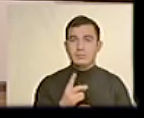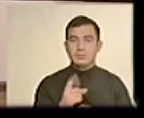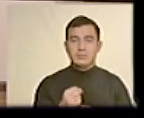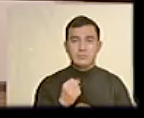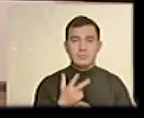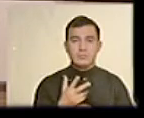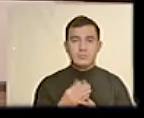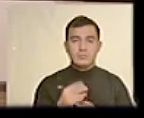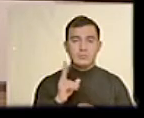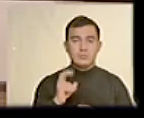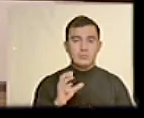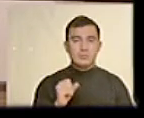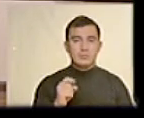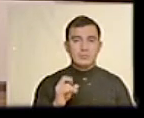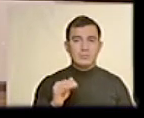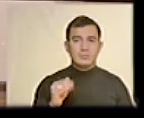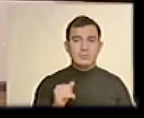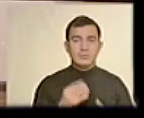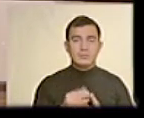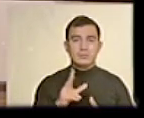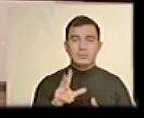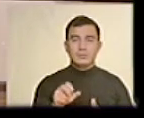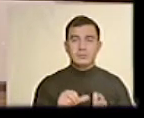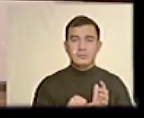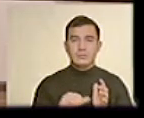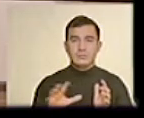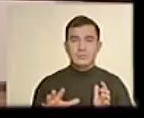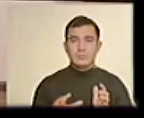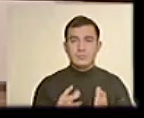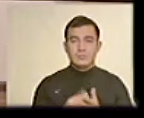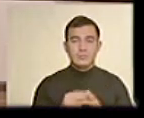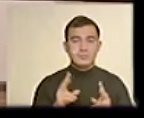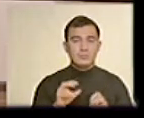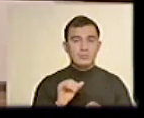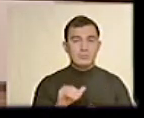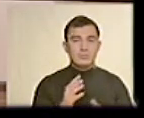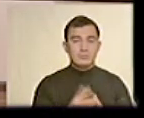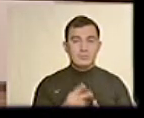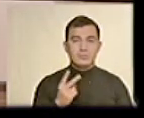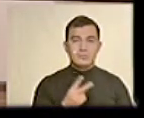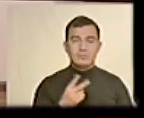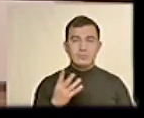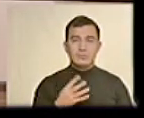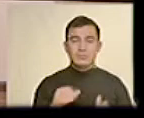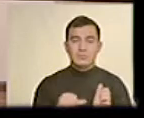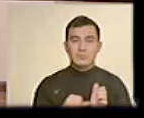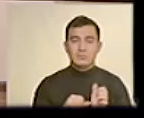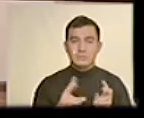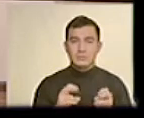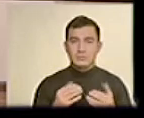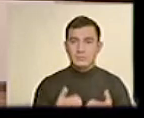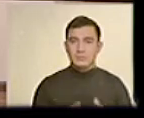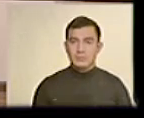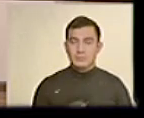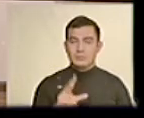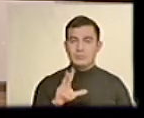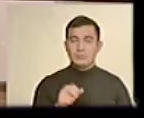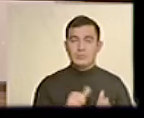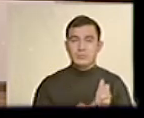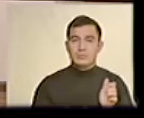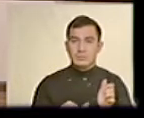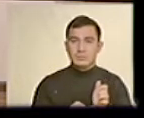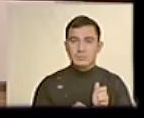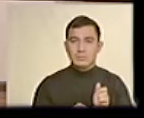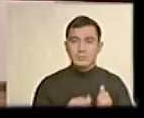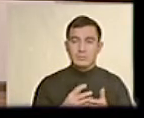112-113 sahifasidagi 365-chi topshiriqning 2-chi, 4-chi, 6-chi misollari,